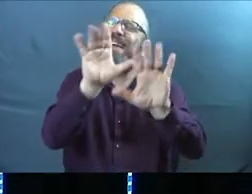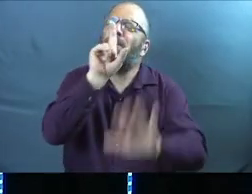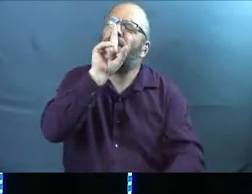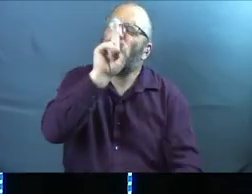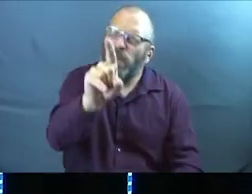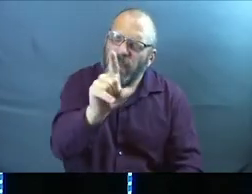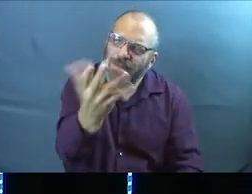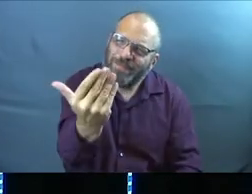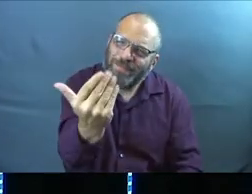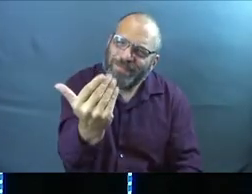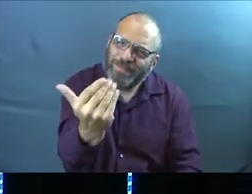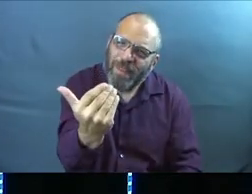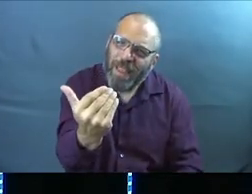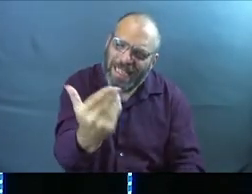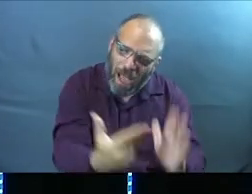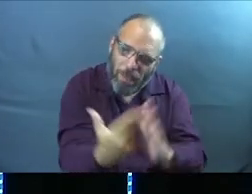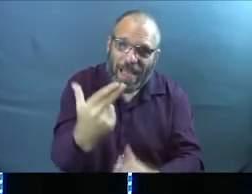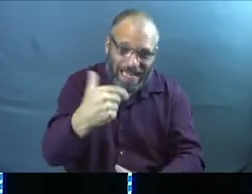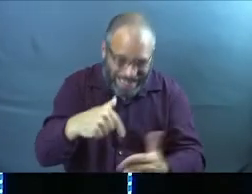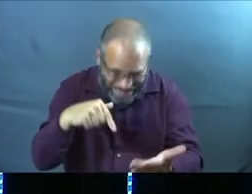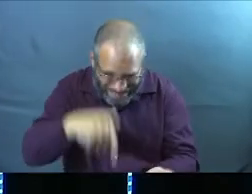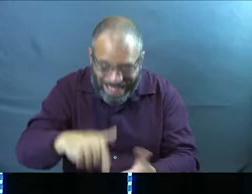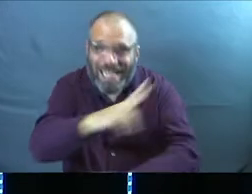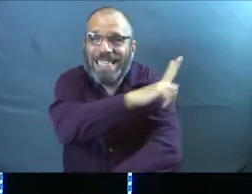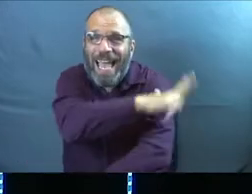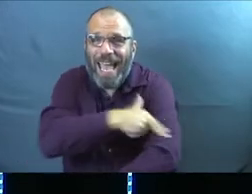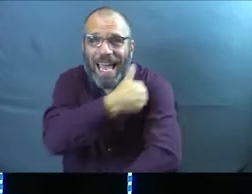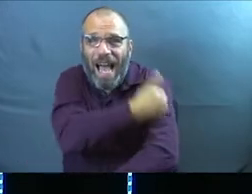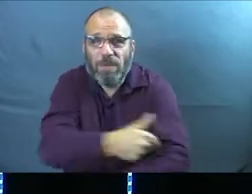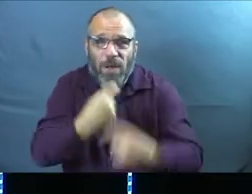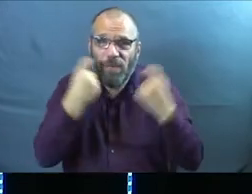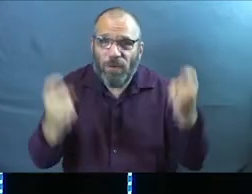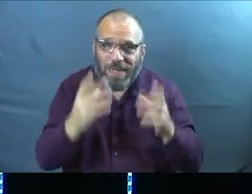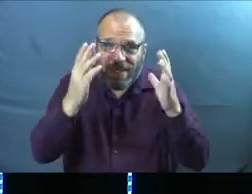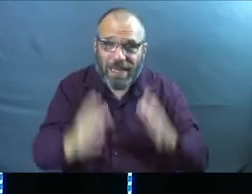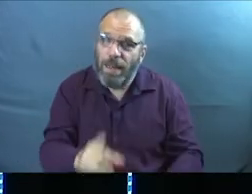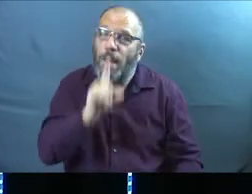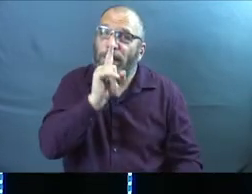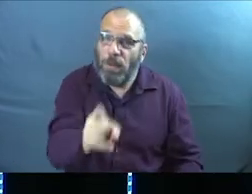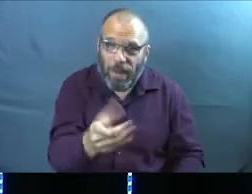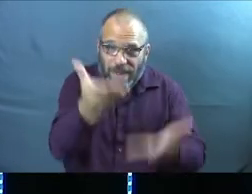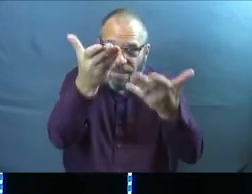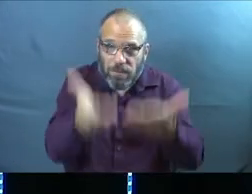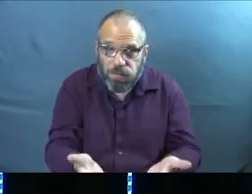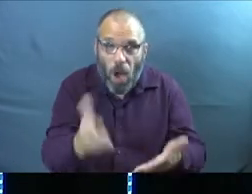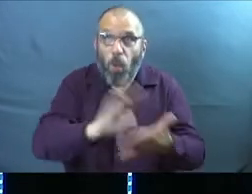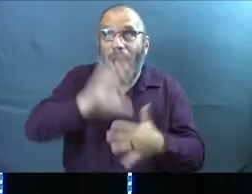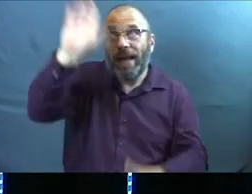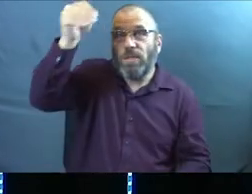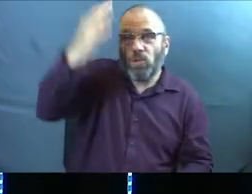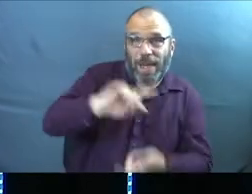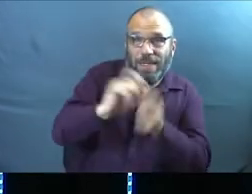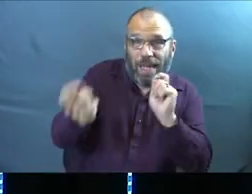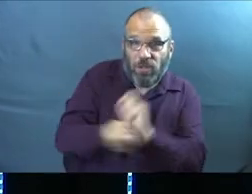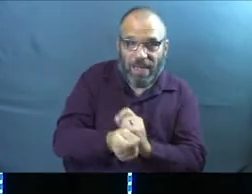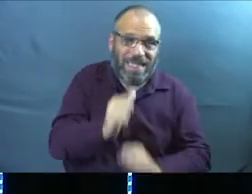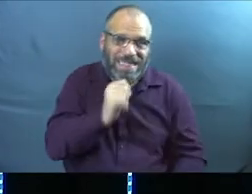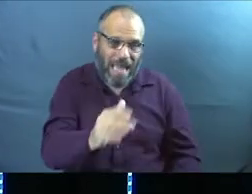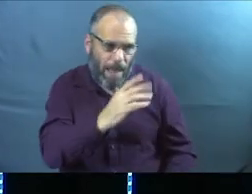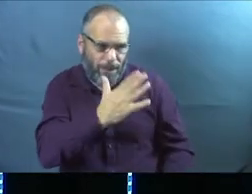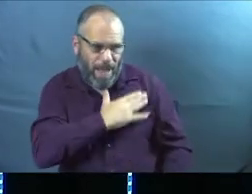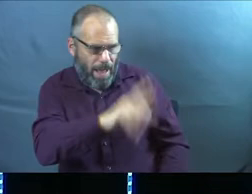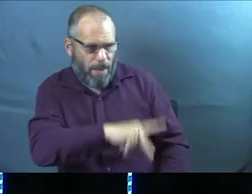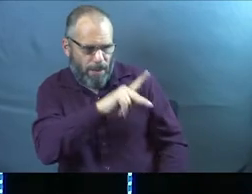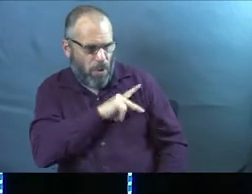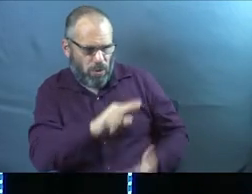for a second? This is a hospital for sinners. Let's be real about who we are because it's grace that changes us, not our